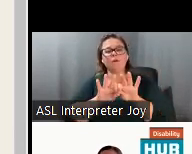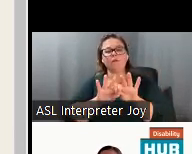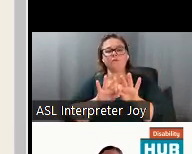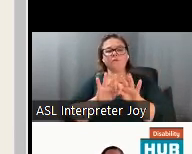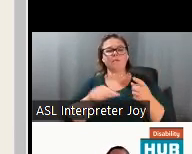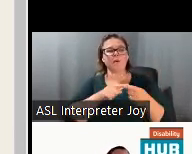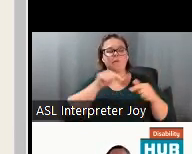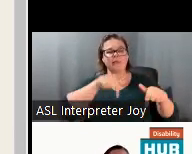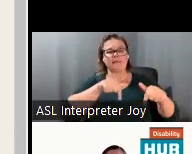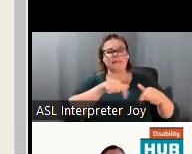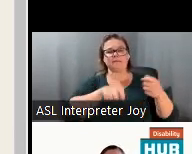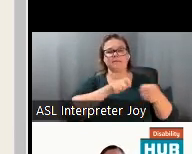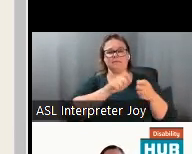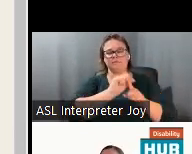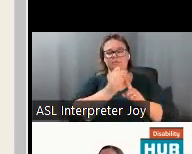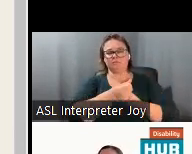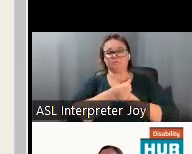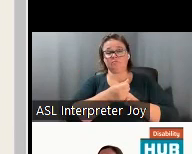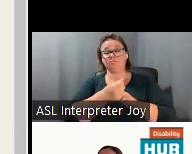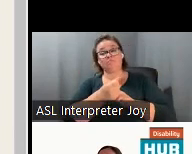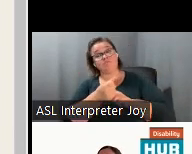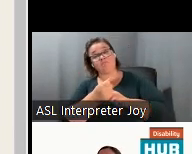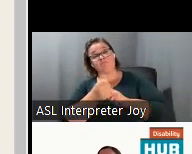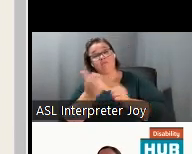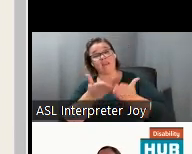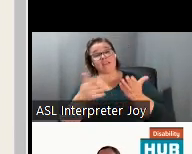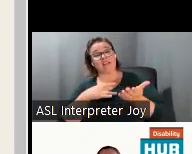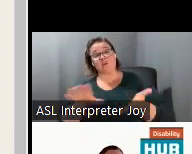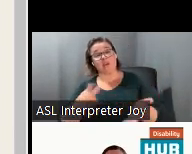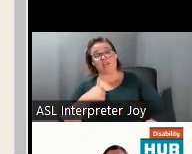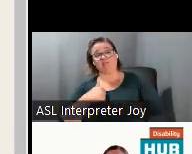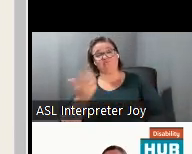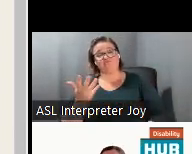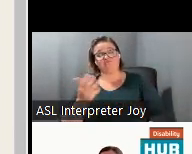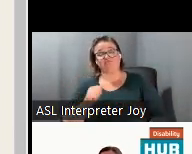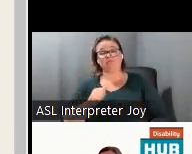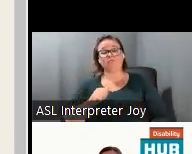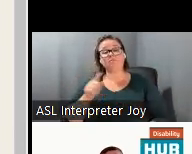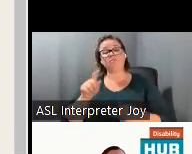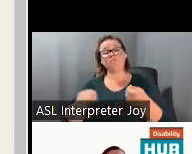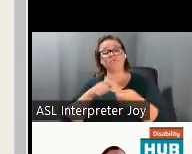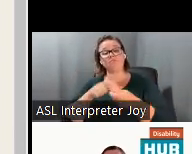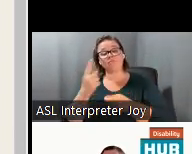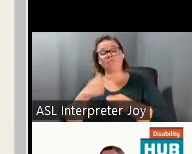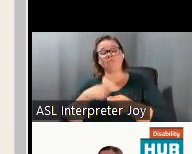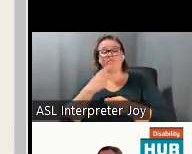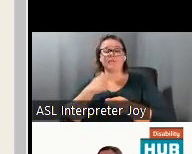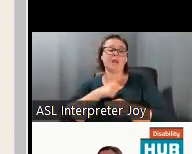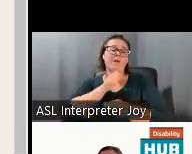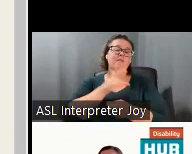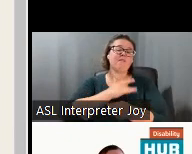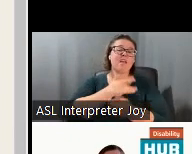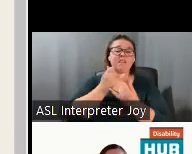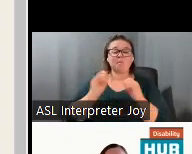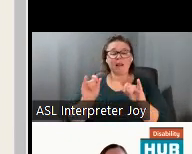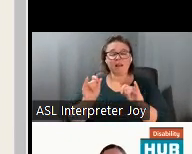living situation? What don't I like? Things I don't like. Um, in this particular one, we've said, I don't feel independent.